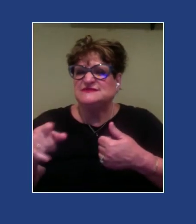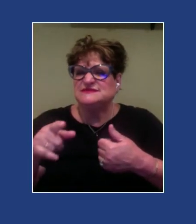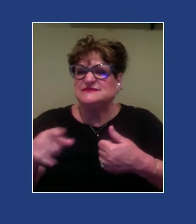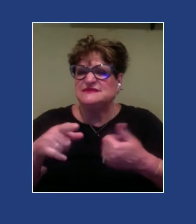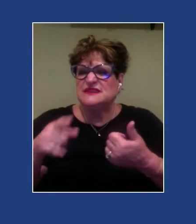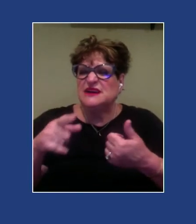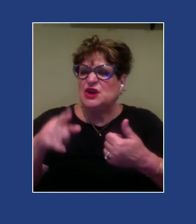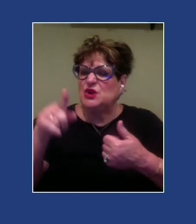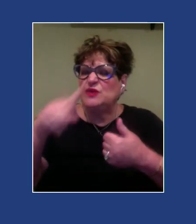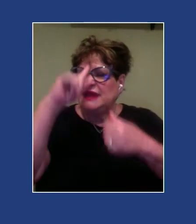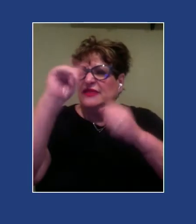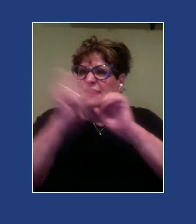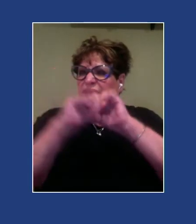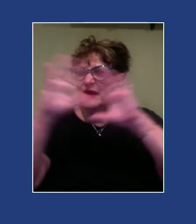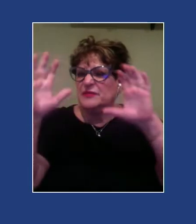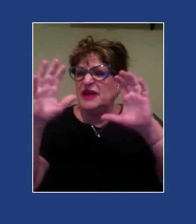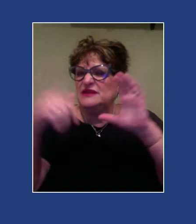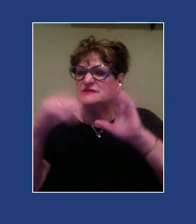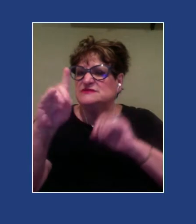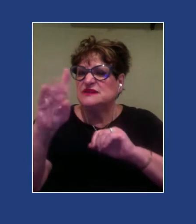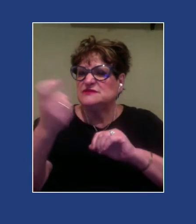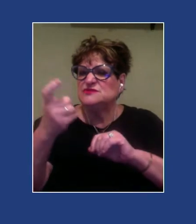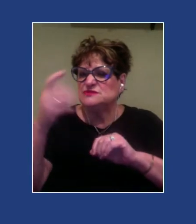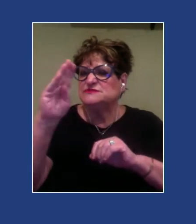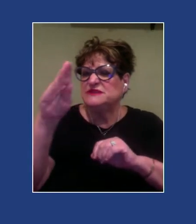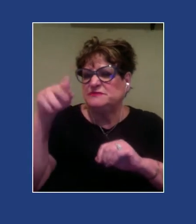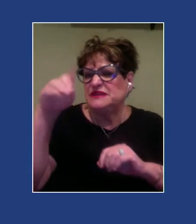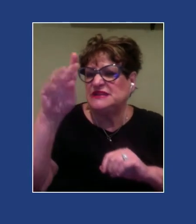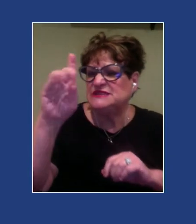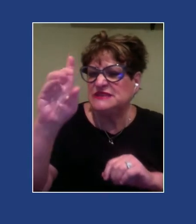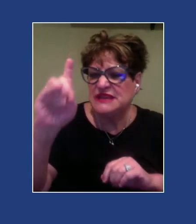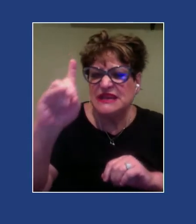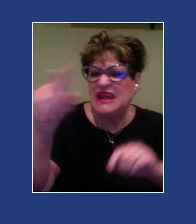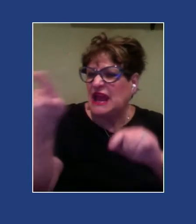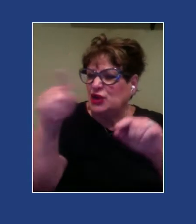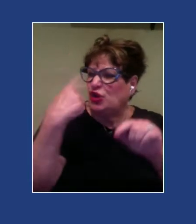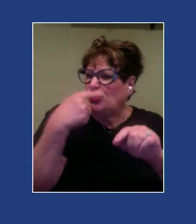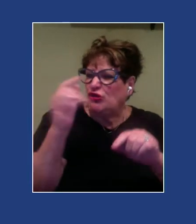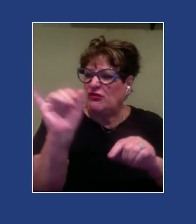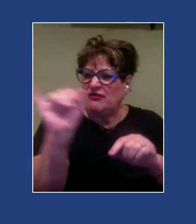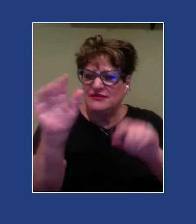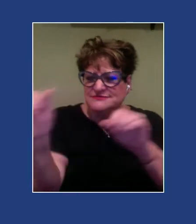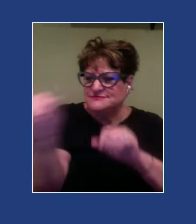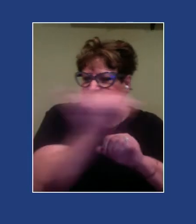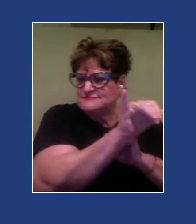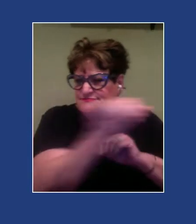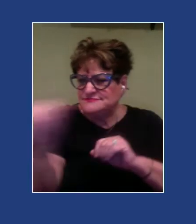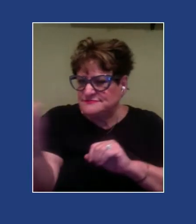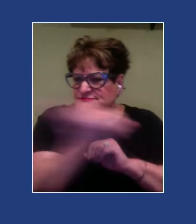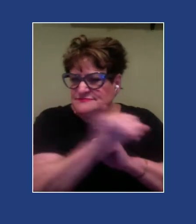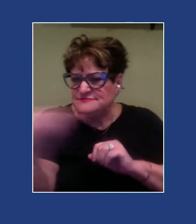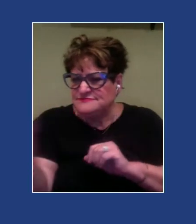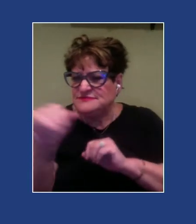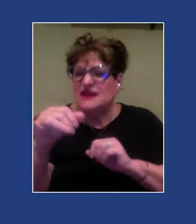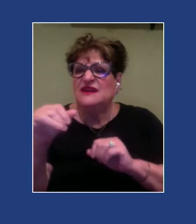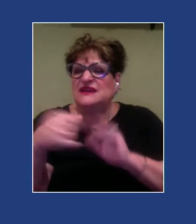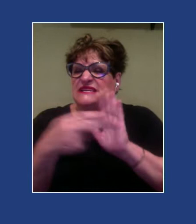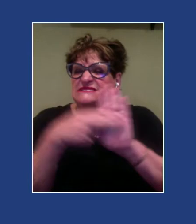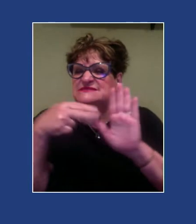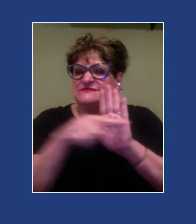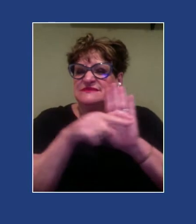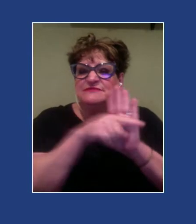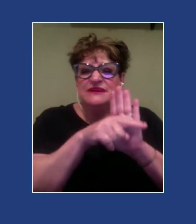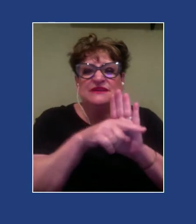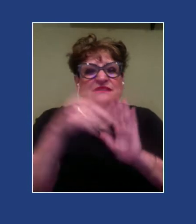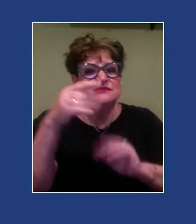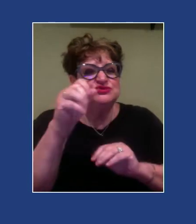think about and diagnose borderline personality disorder. And although stigma related to having a gender minority